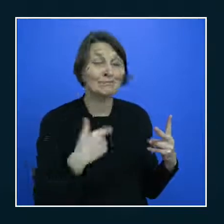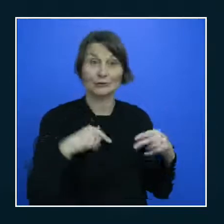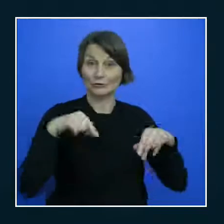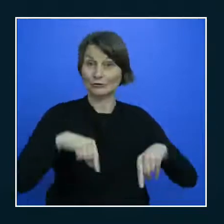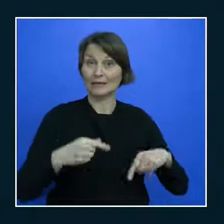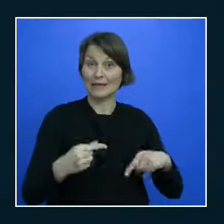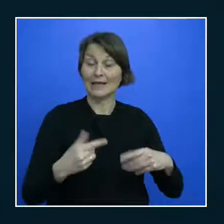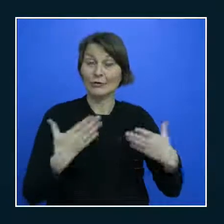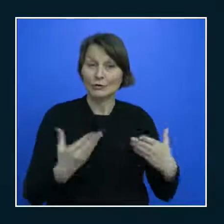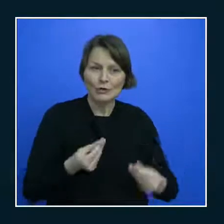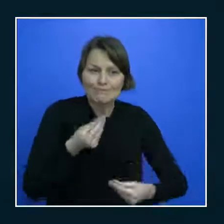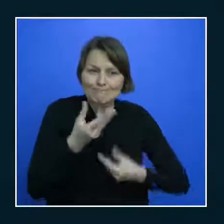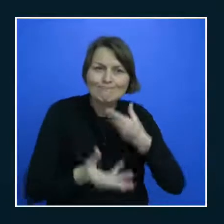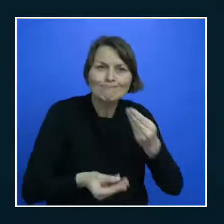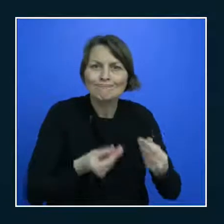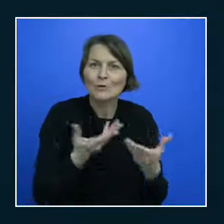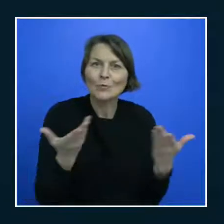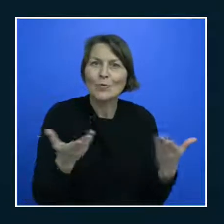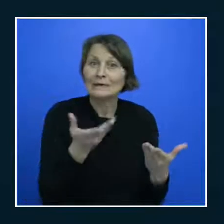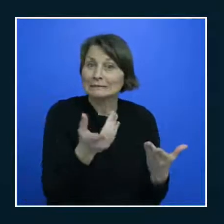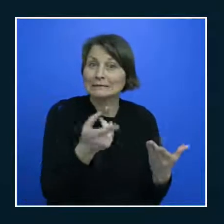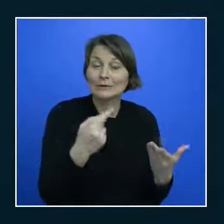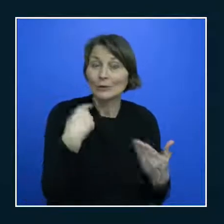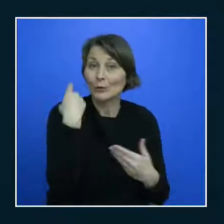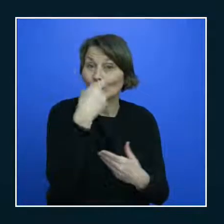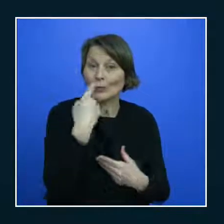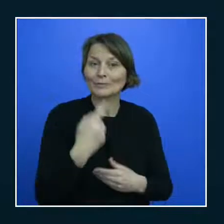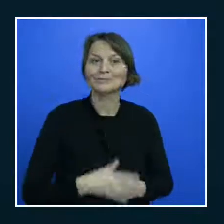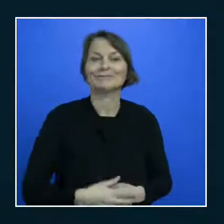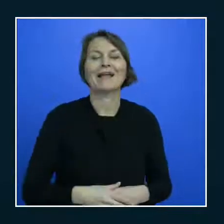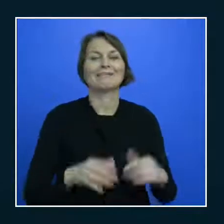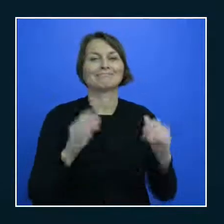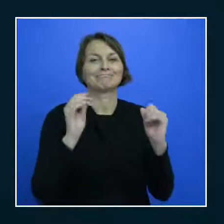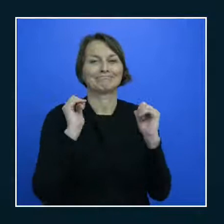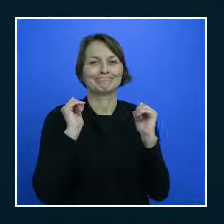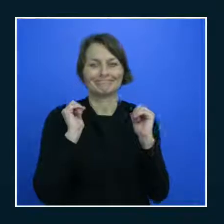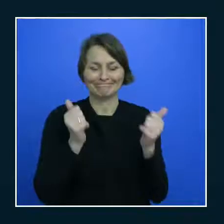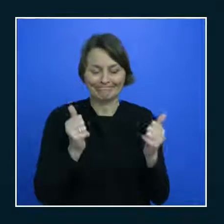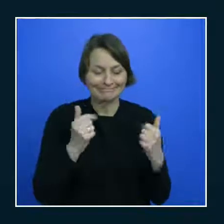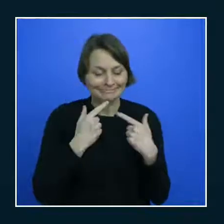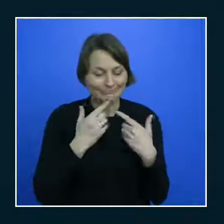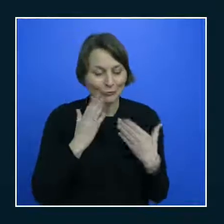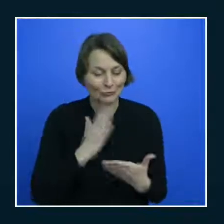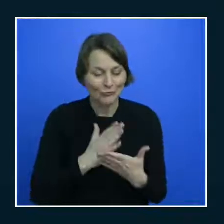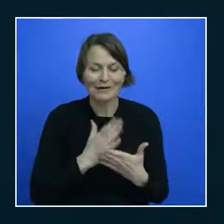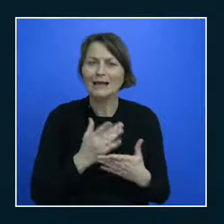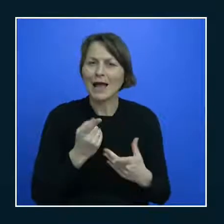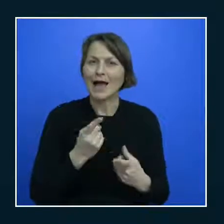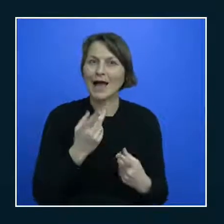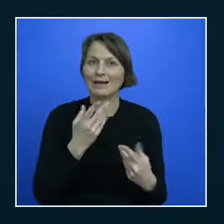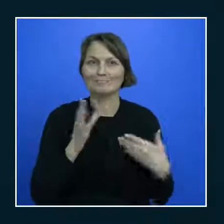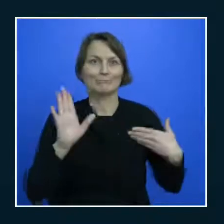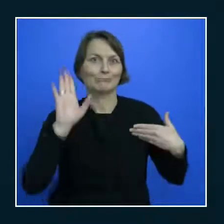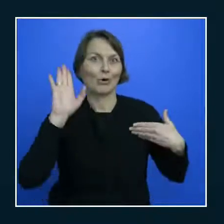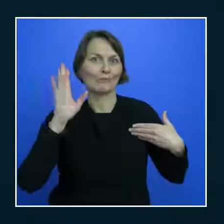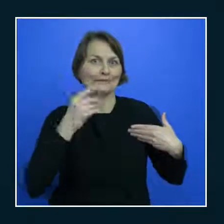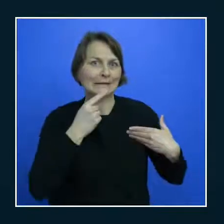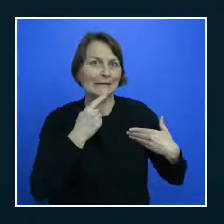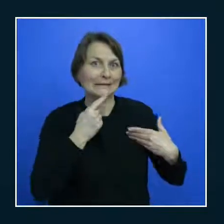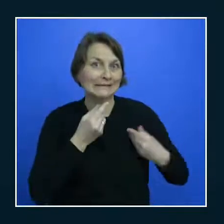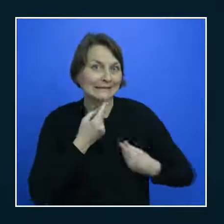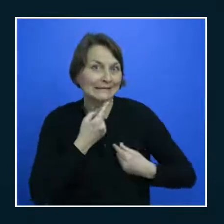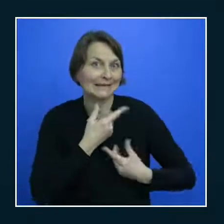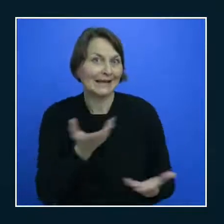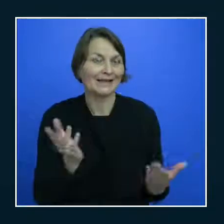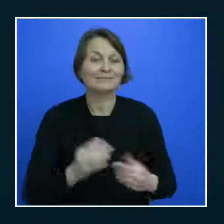about Oh, yeah, that? thank you. Yeah, I promised to pitch. Right. So one of the things I'm doing is running a